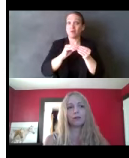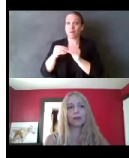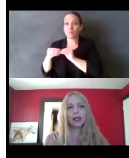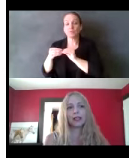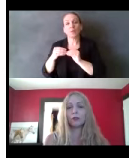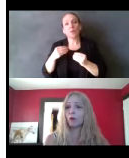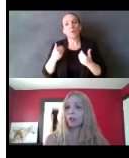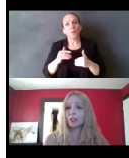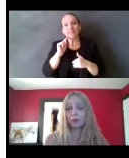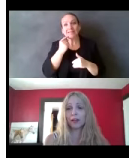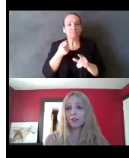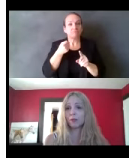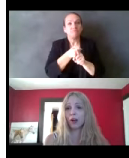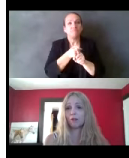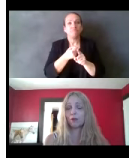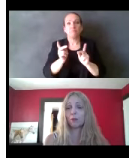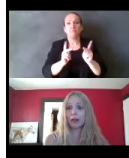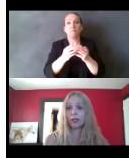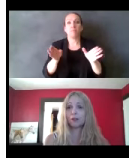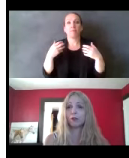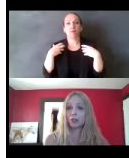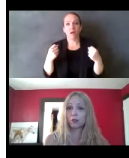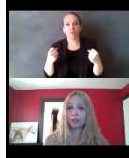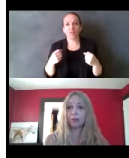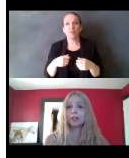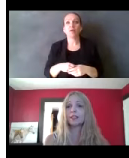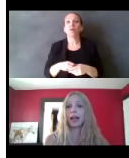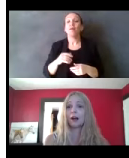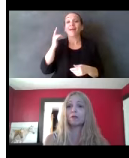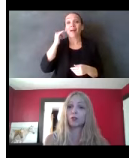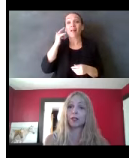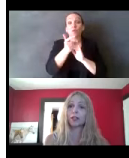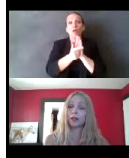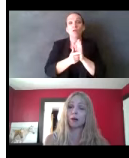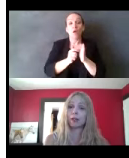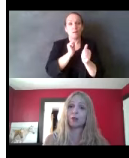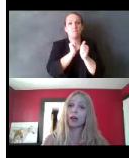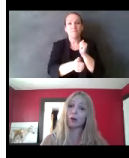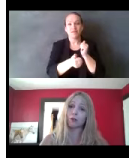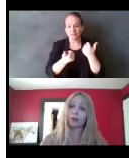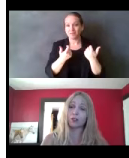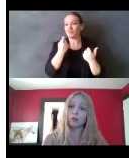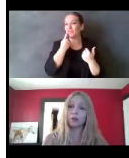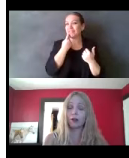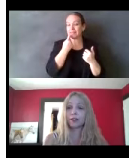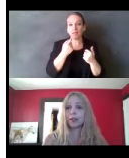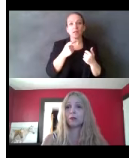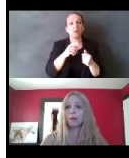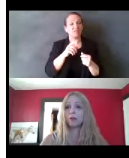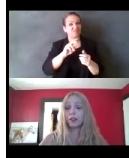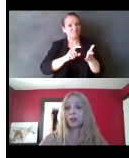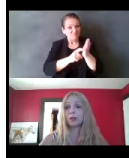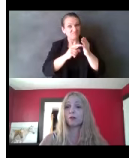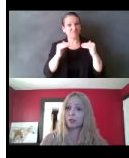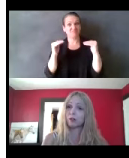again, California just passed some law for parity for insurance companies that have to treat mental health issues on the same